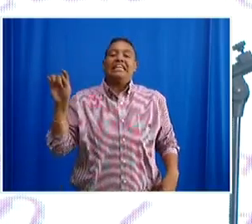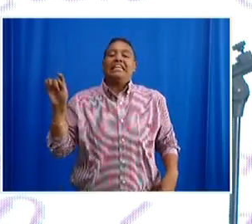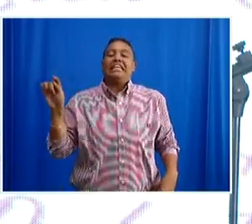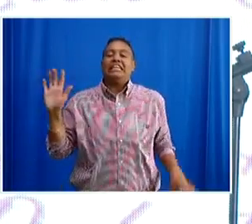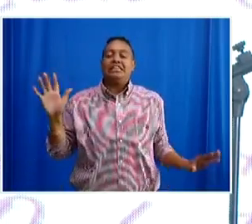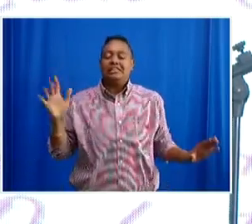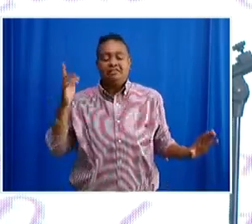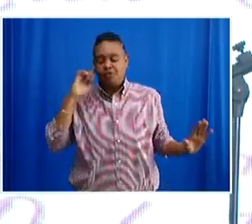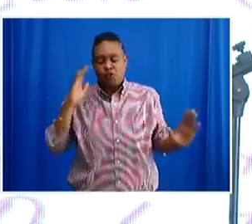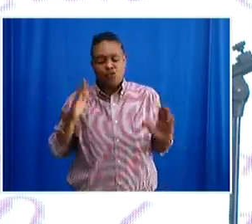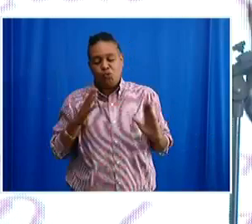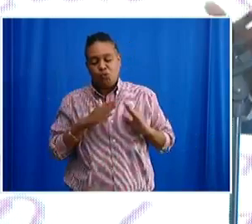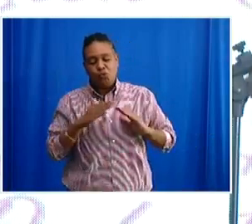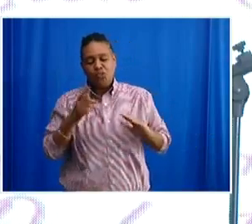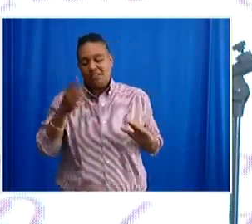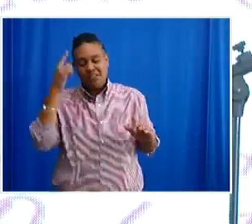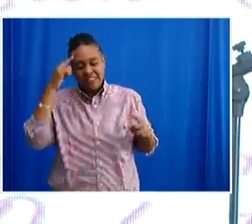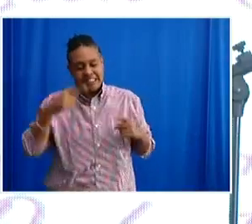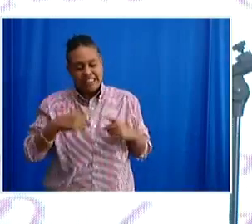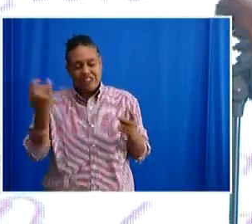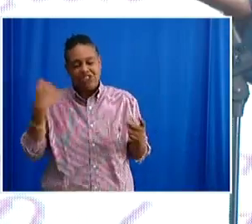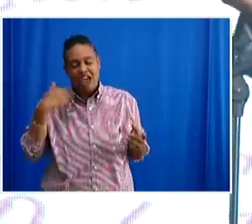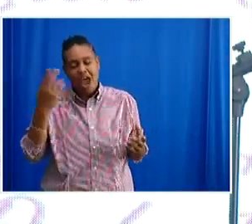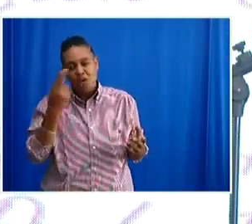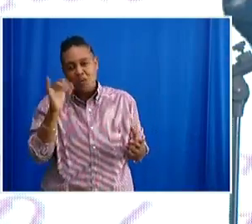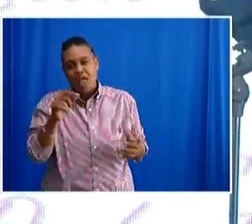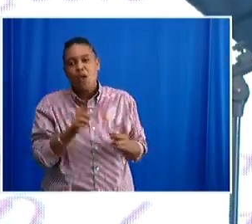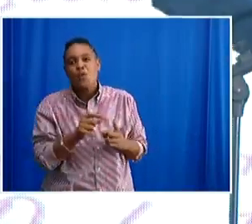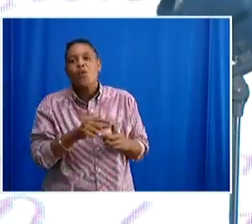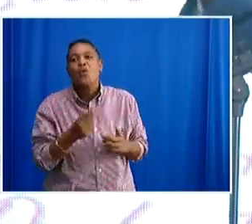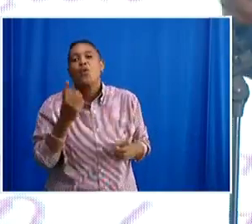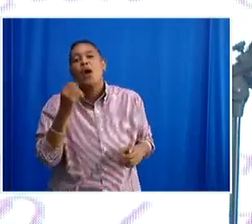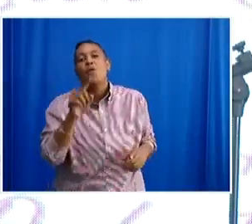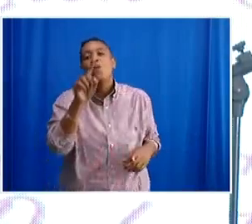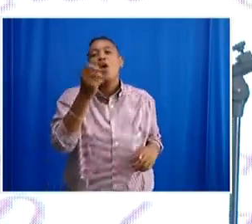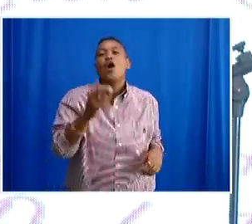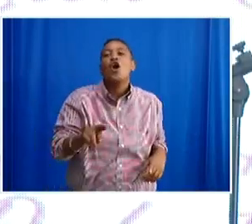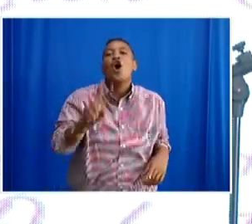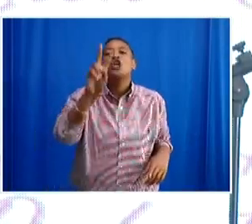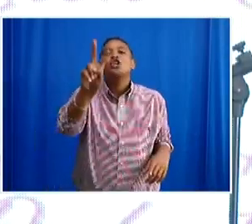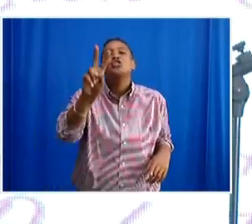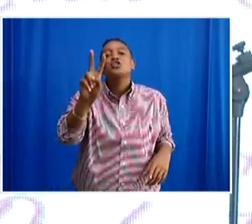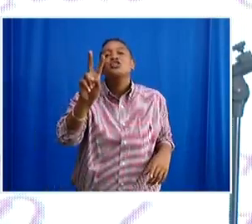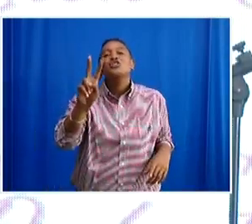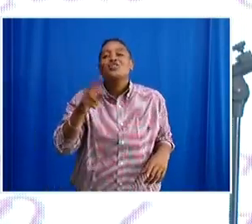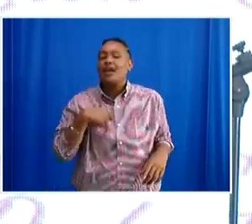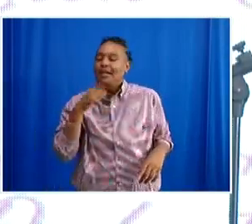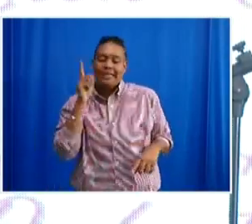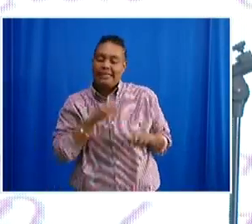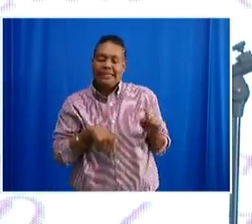robust a word. I think they would disagree if I use that word. But they've acquired 1 or 2.